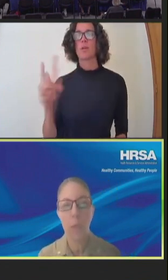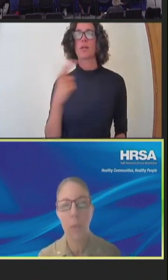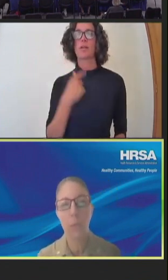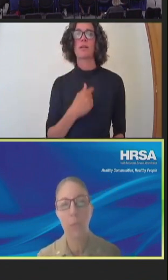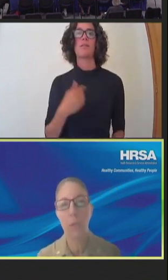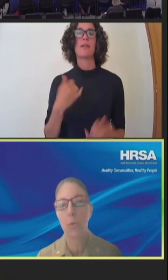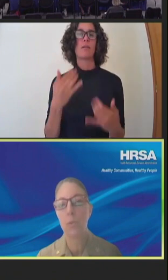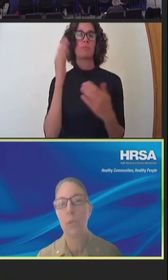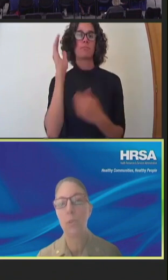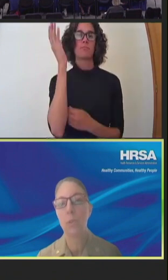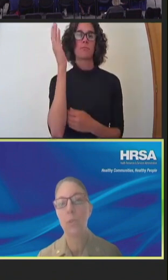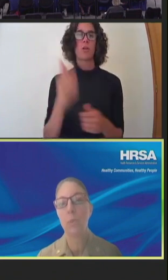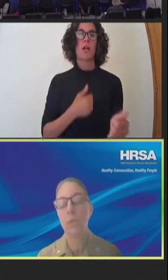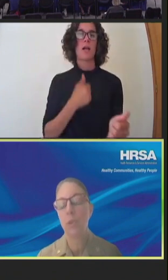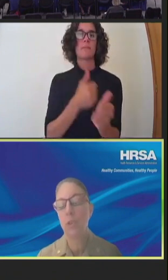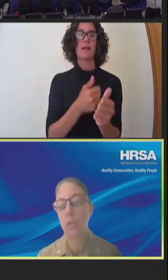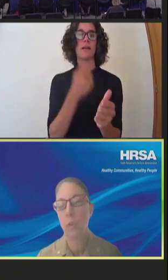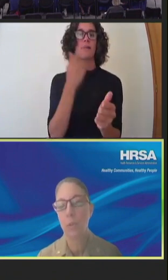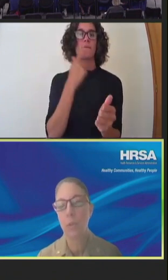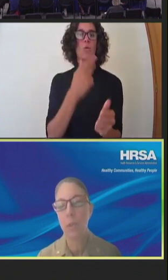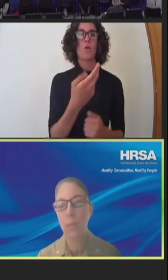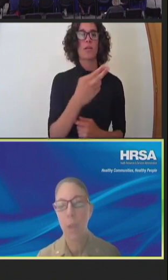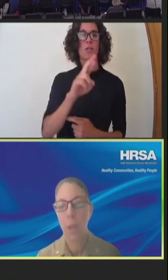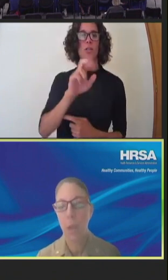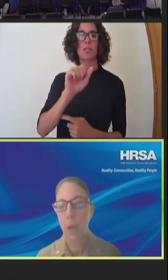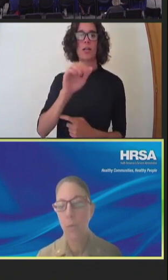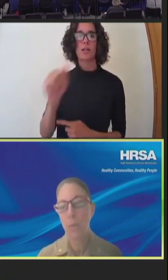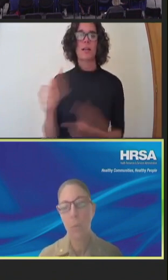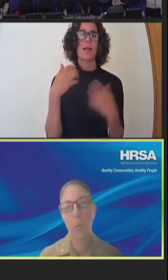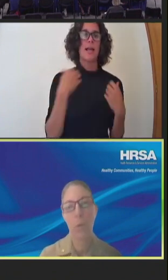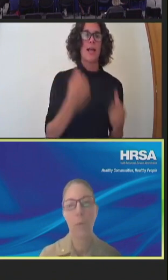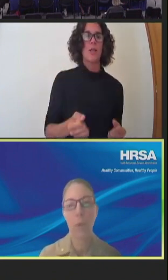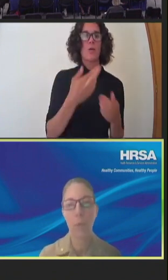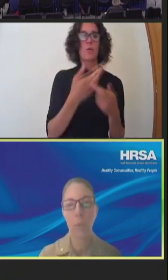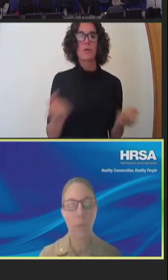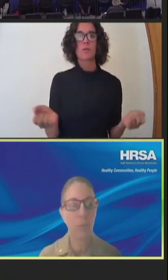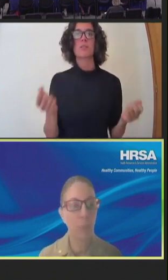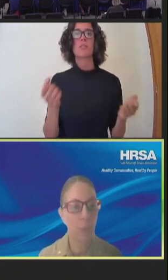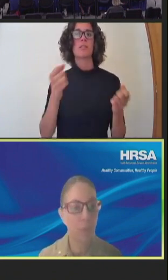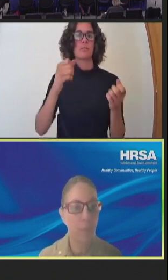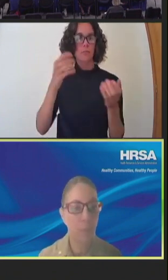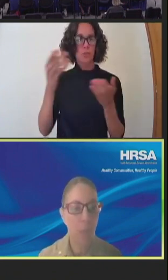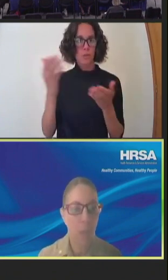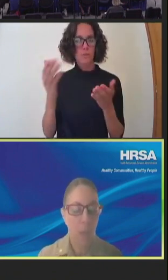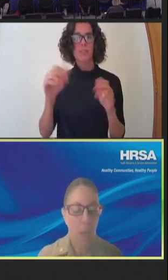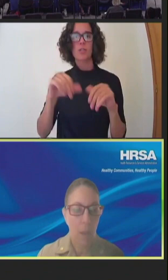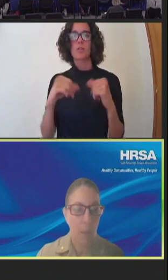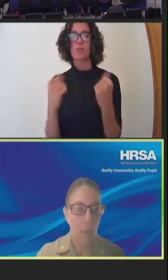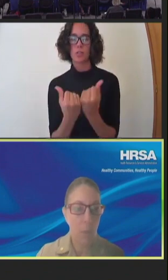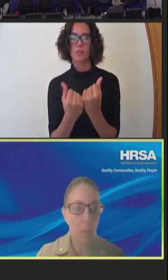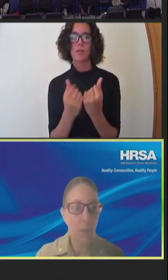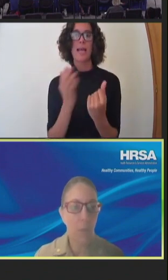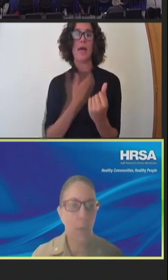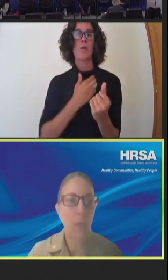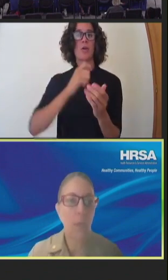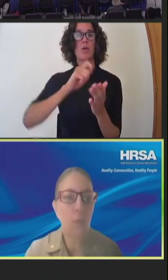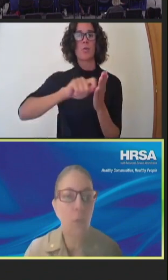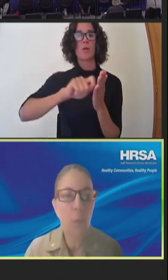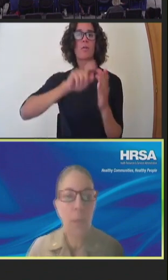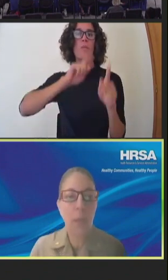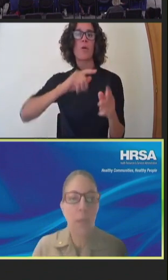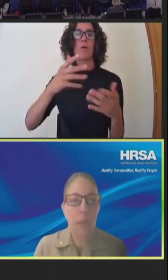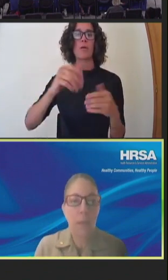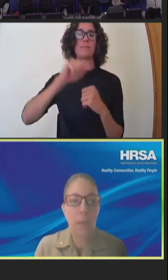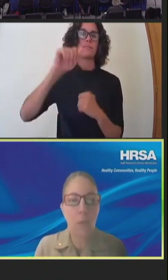Bureau, Health Resources and Service Administration, or HRSA. A written report has also been submitted. So HRSA continues